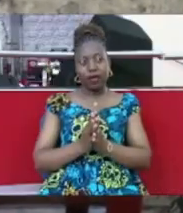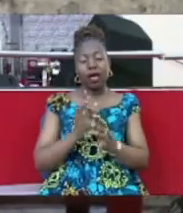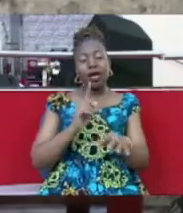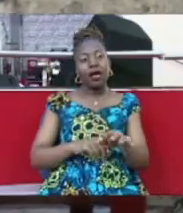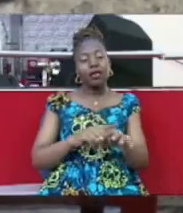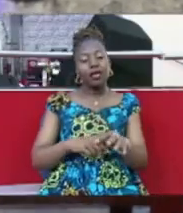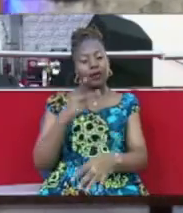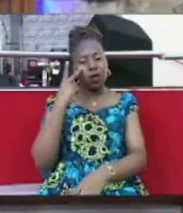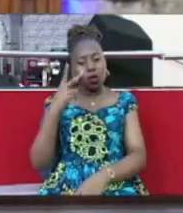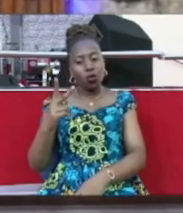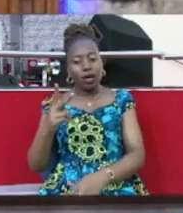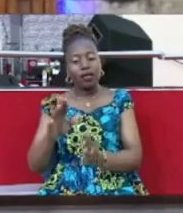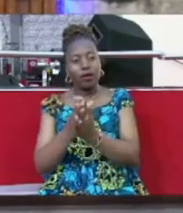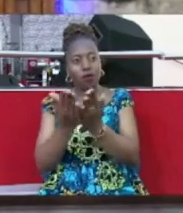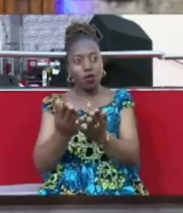Psalms chapter